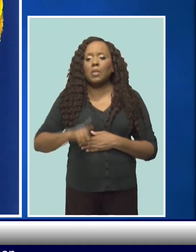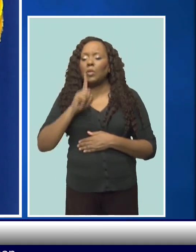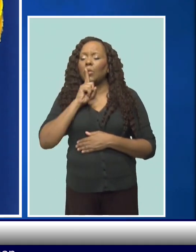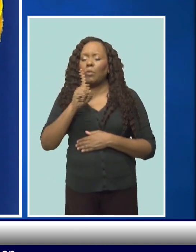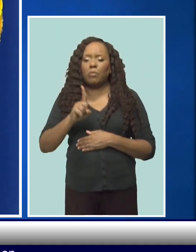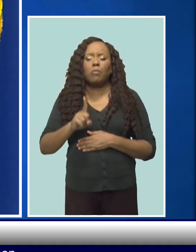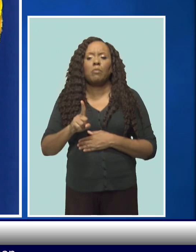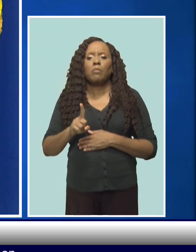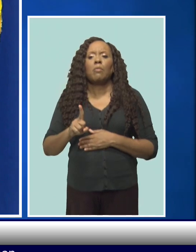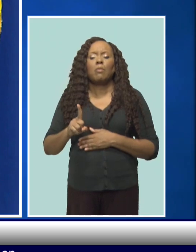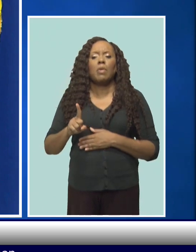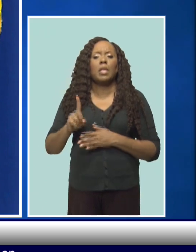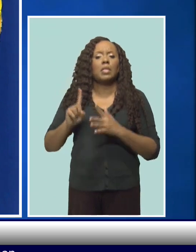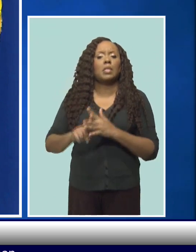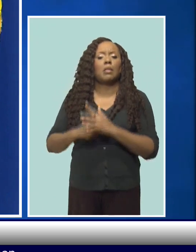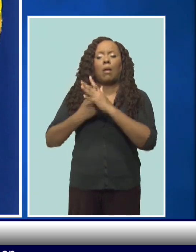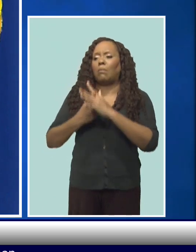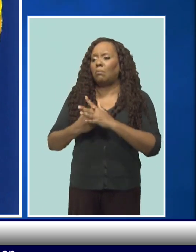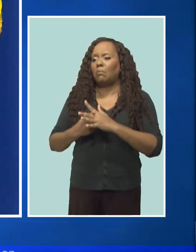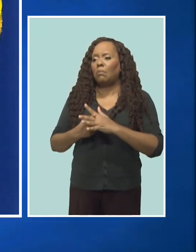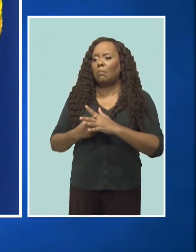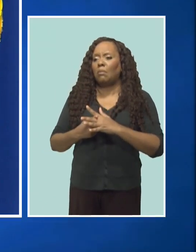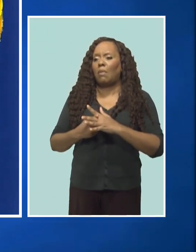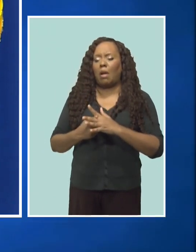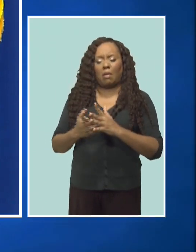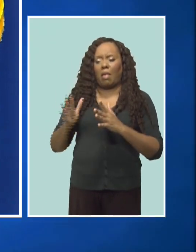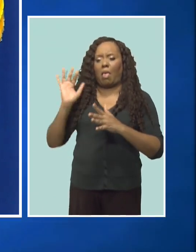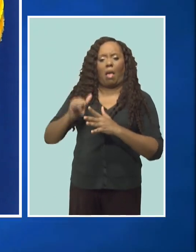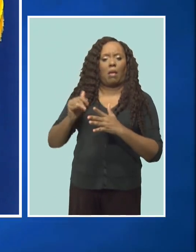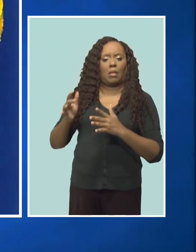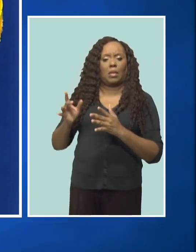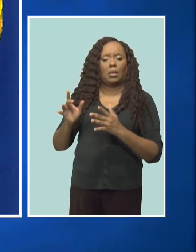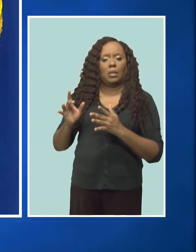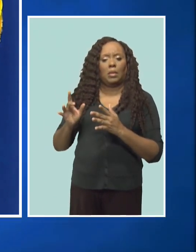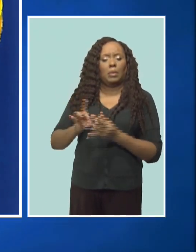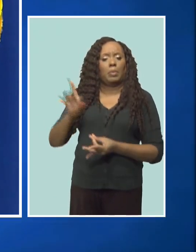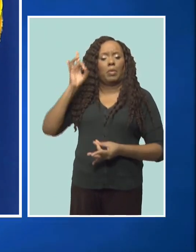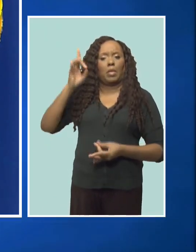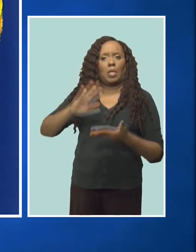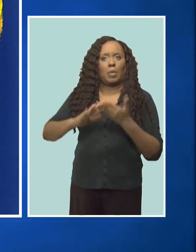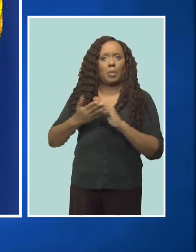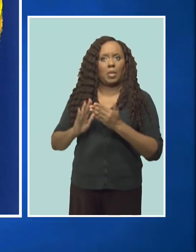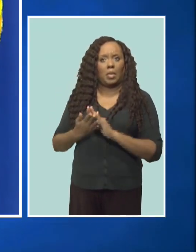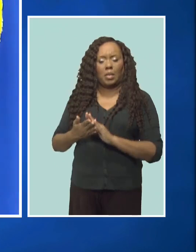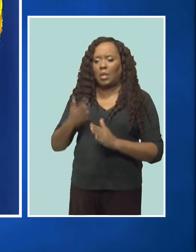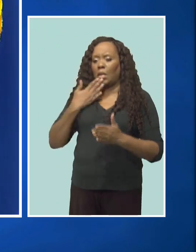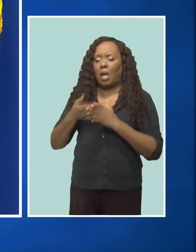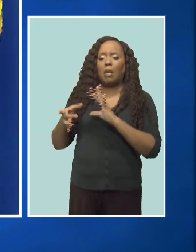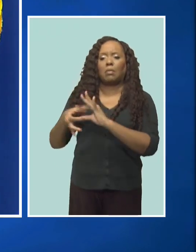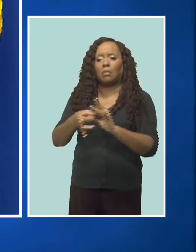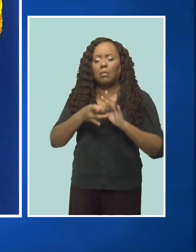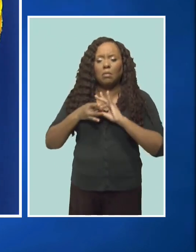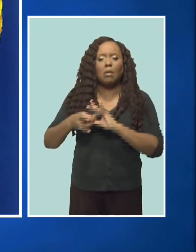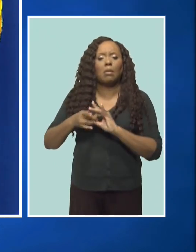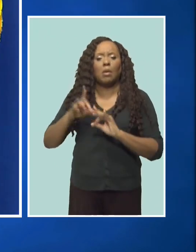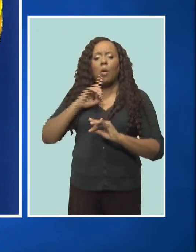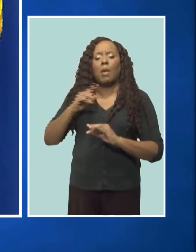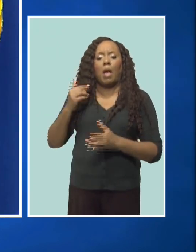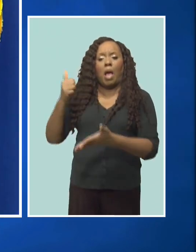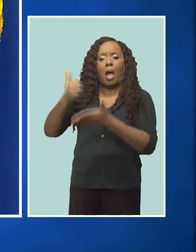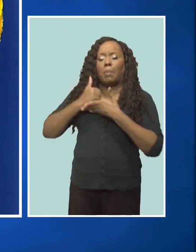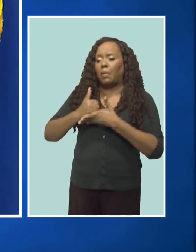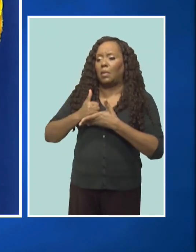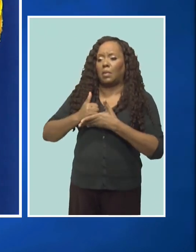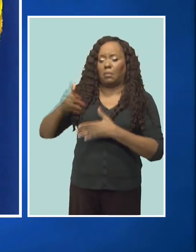a working together for the good of all, which have served us exceptionally well in the past. May I reiterate the fact